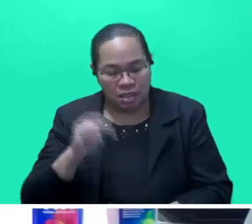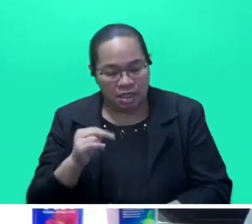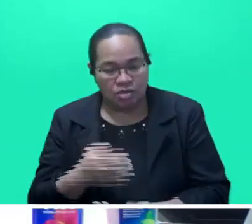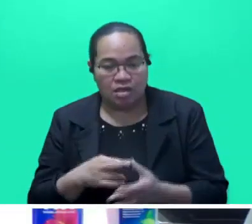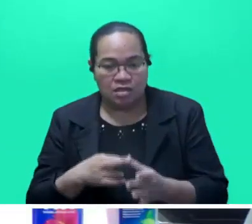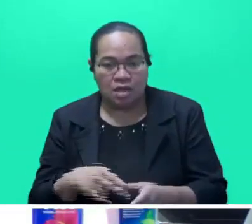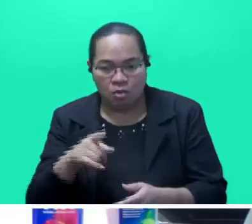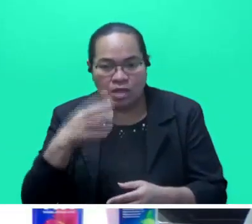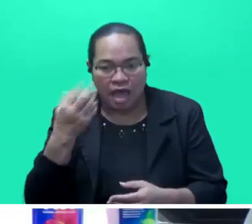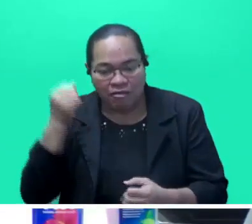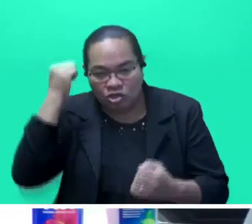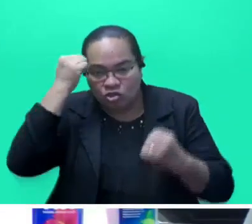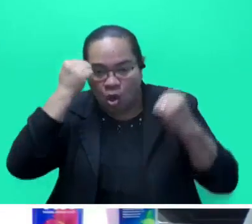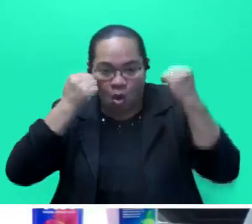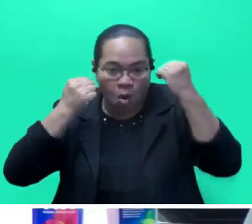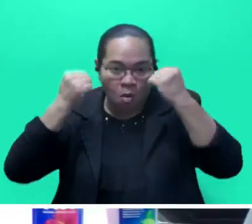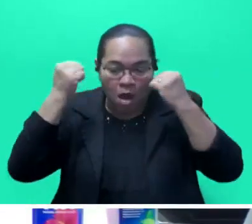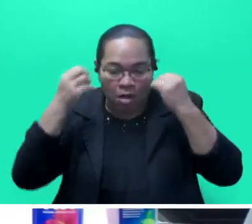trauma associated with this.